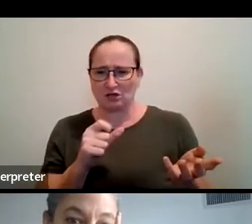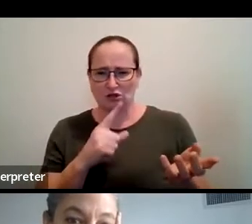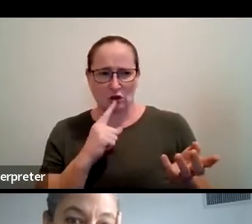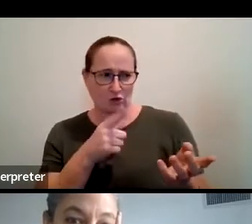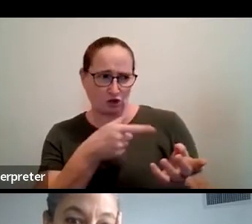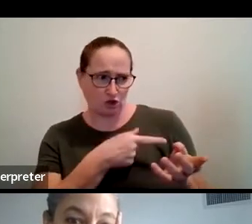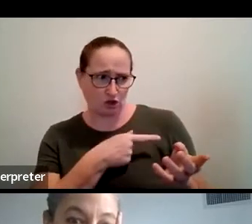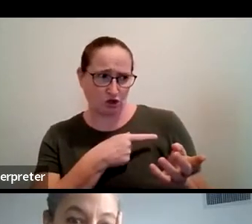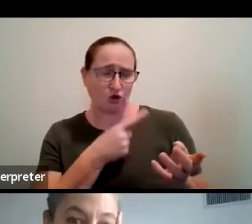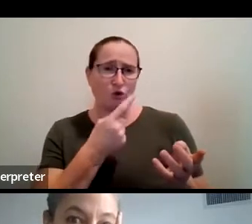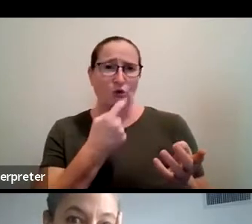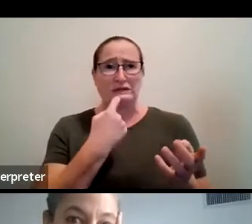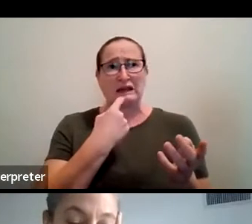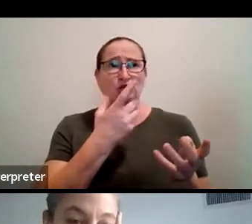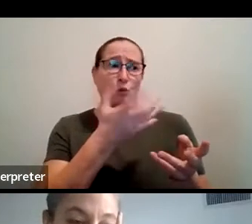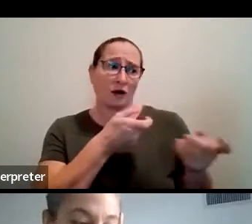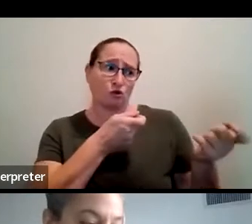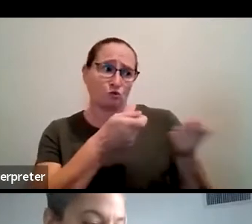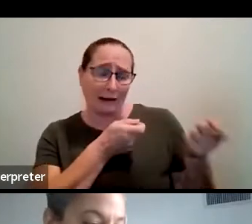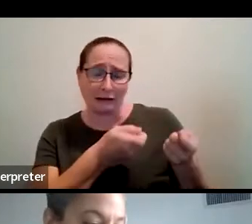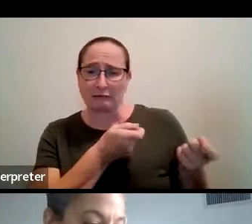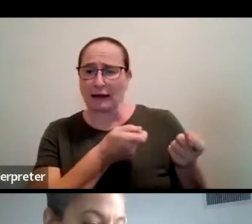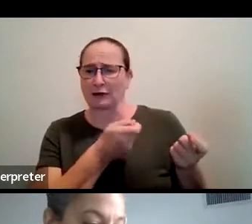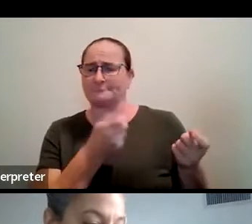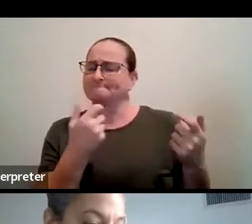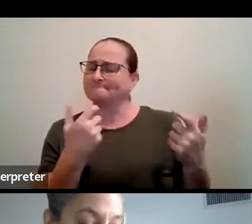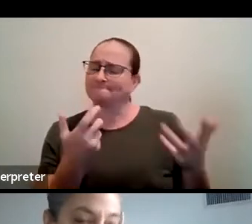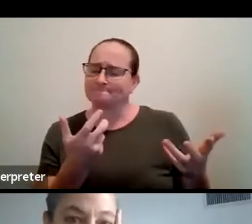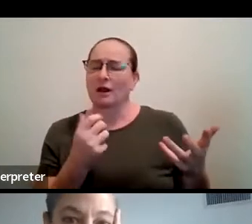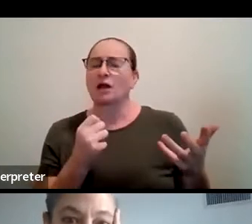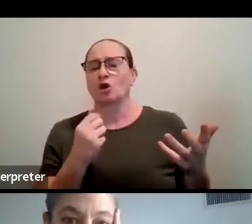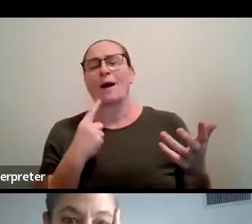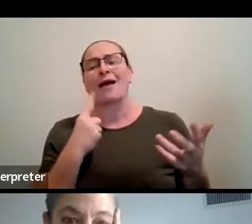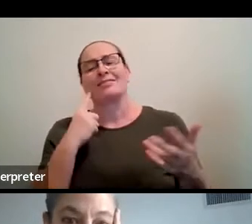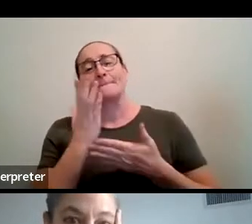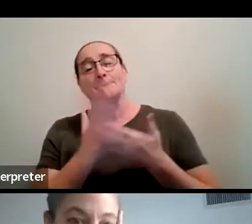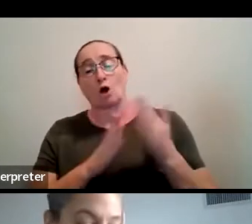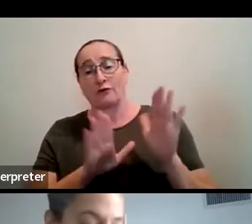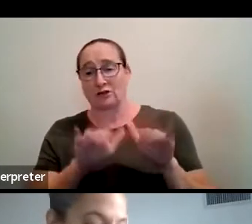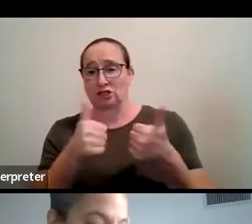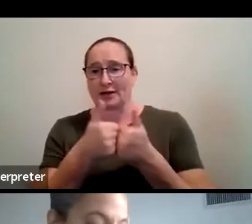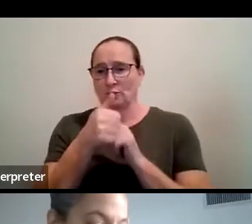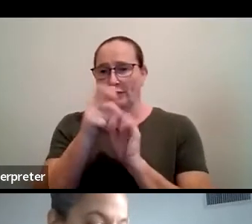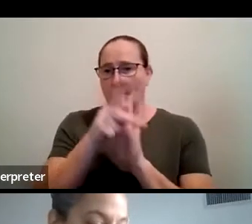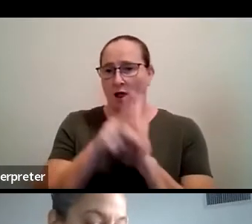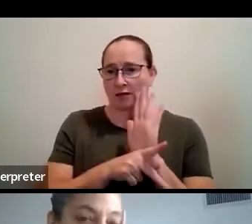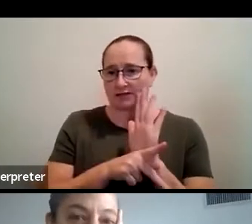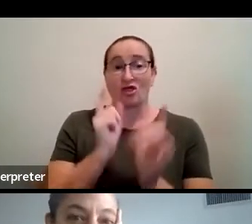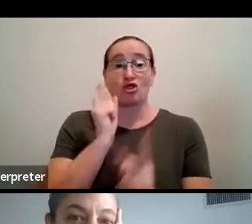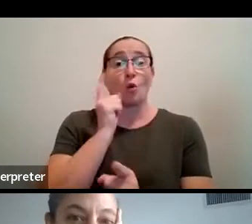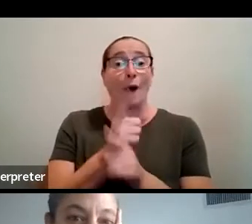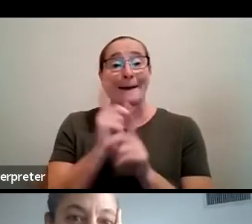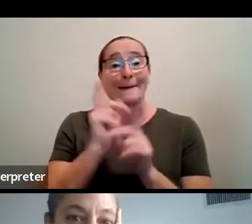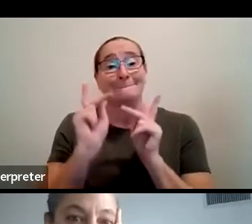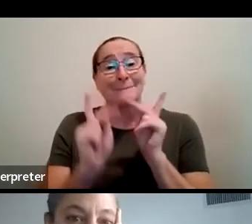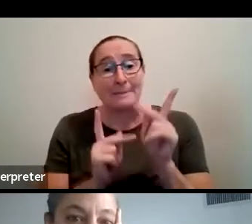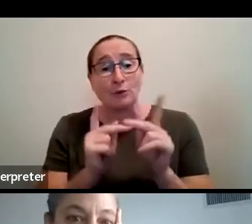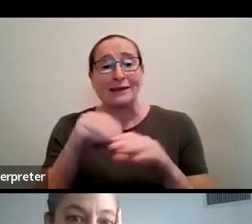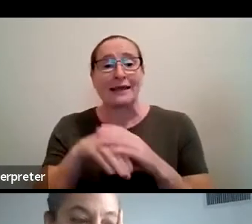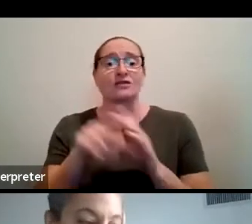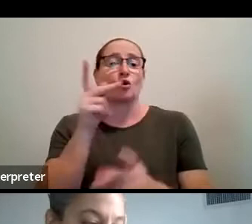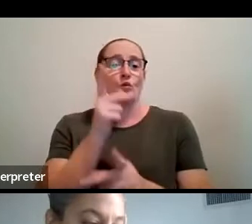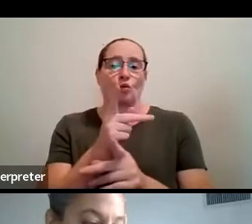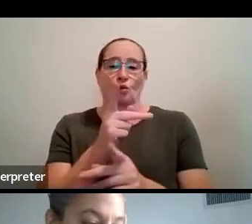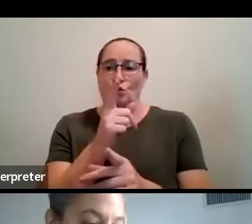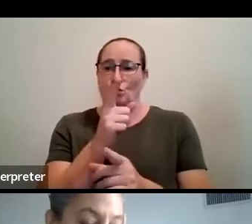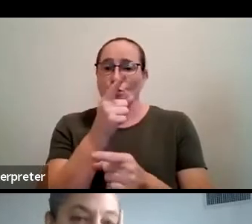claiming to want to regulate or assist. And so I think part of the challenge with policy is, are the right people in the right place